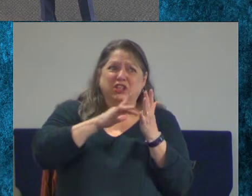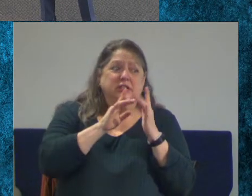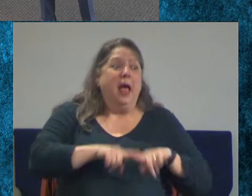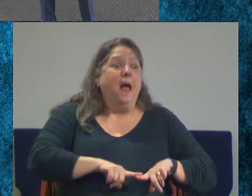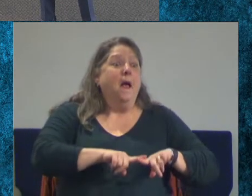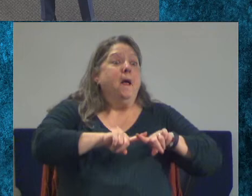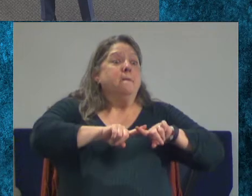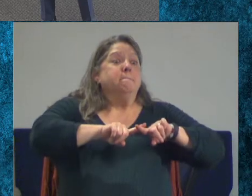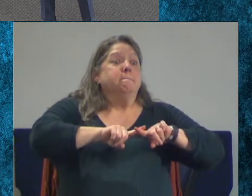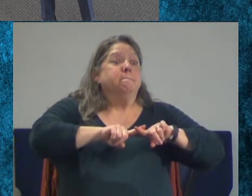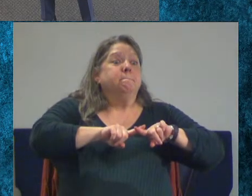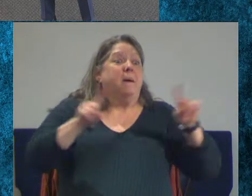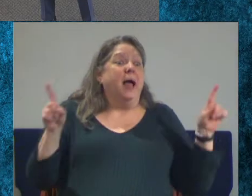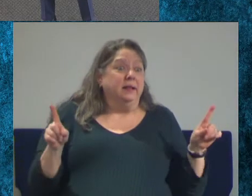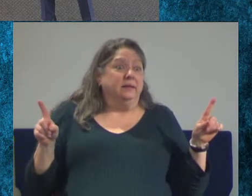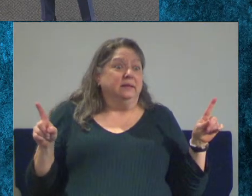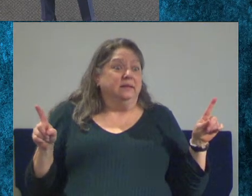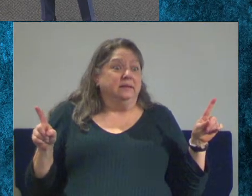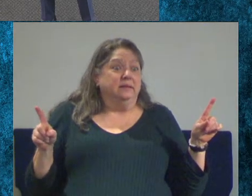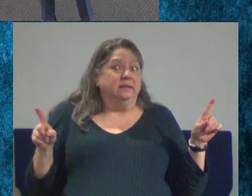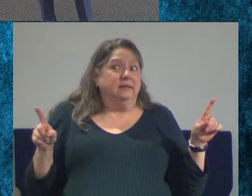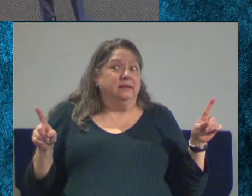but